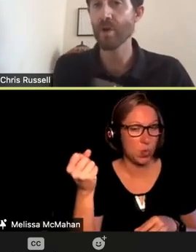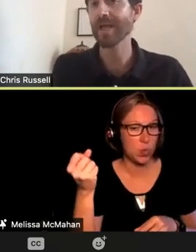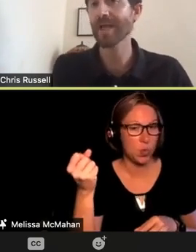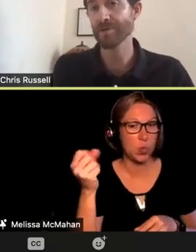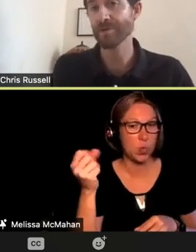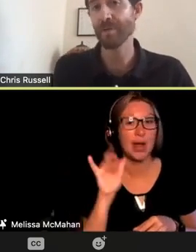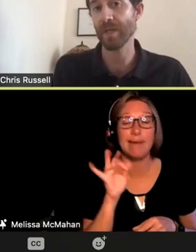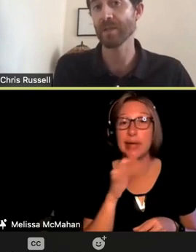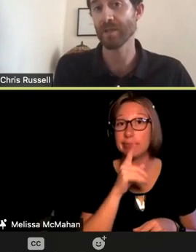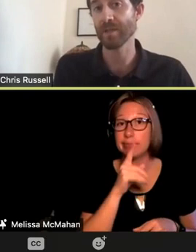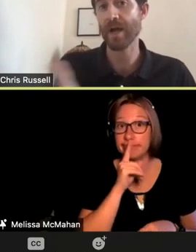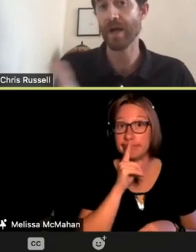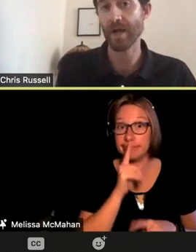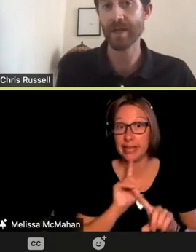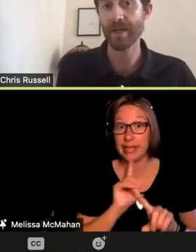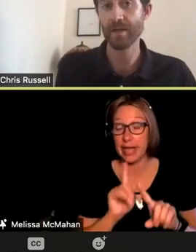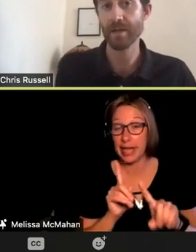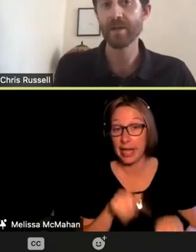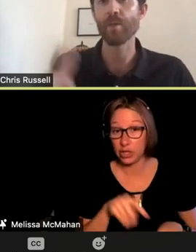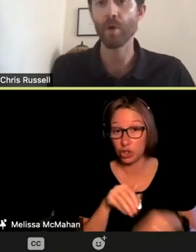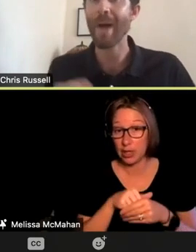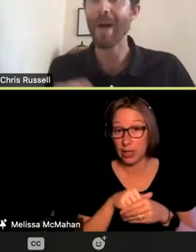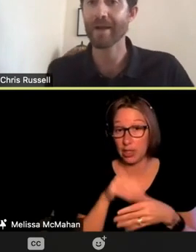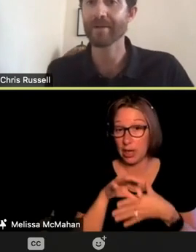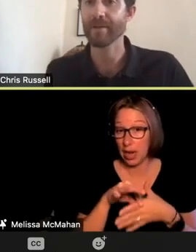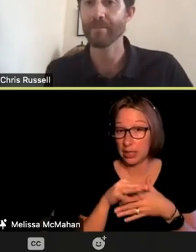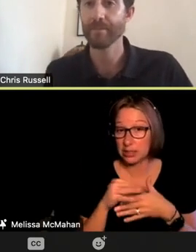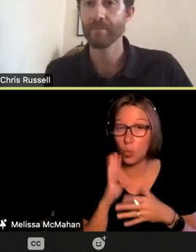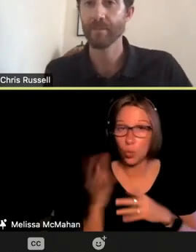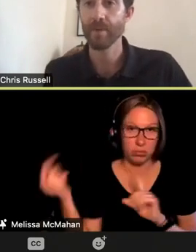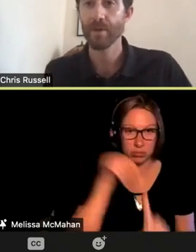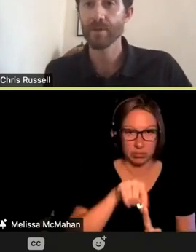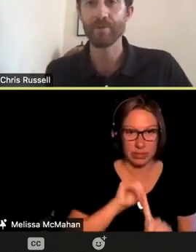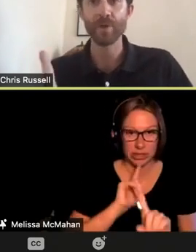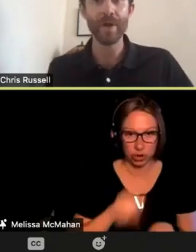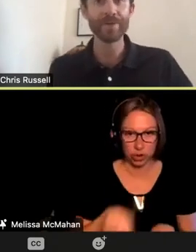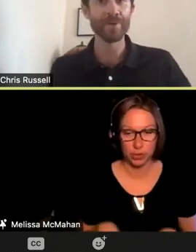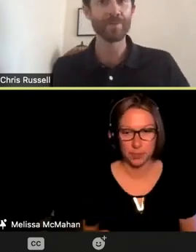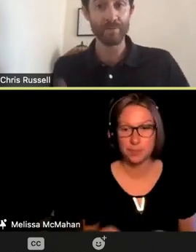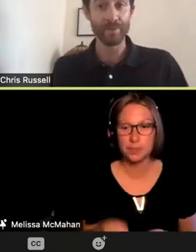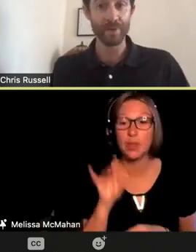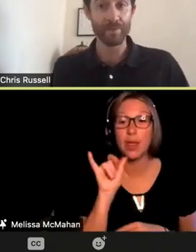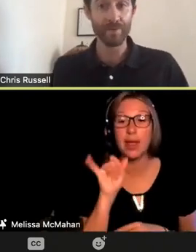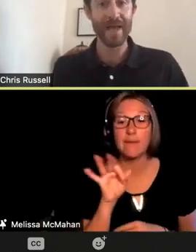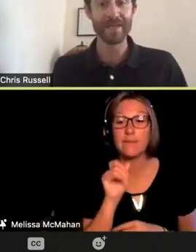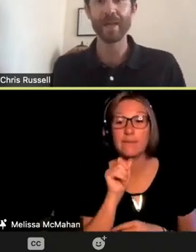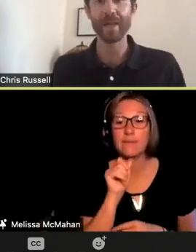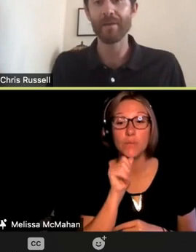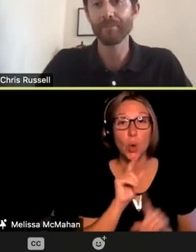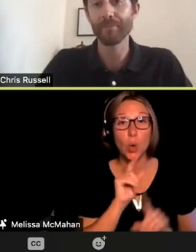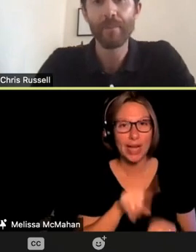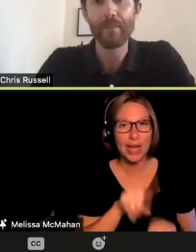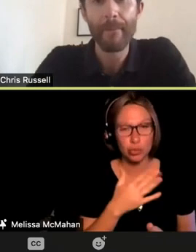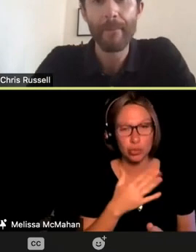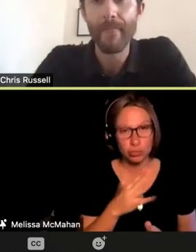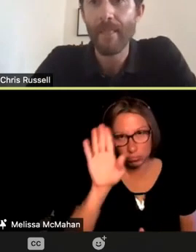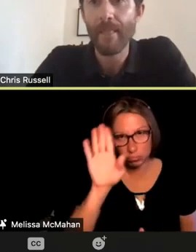then if we don't answer them in the content, then we'll go back to them. So if we don't answer them, just ask them